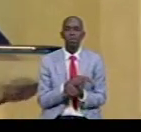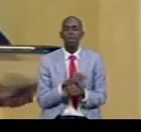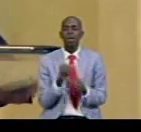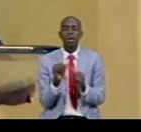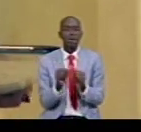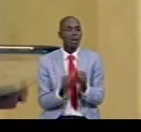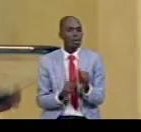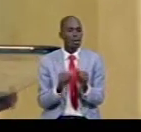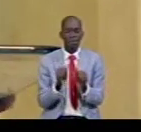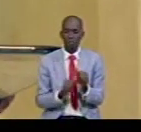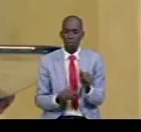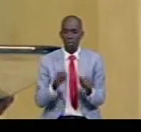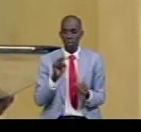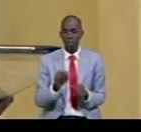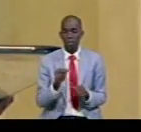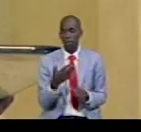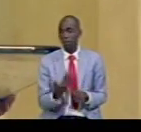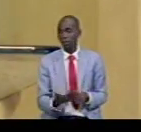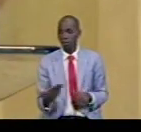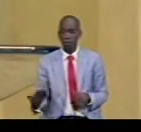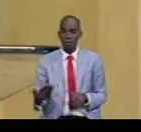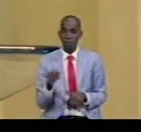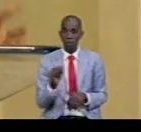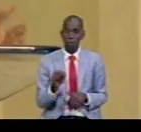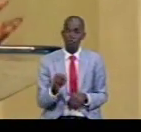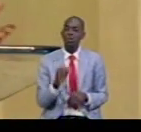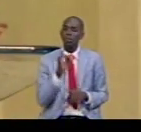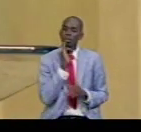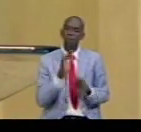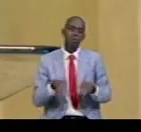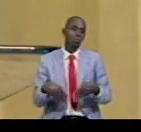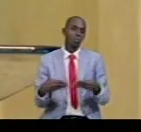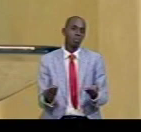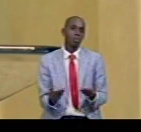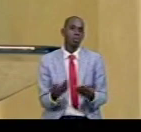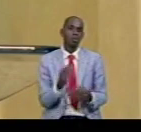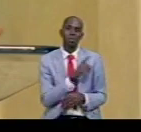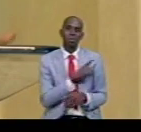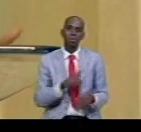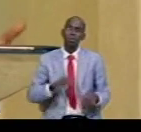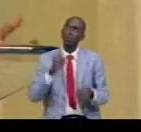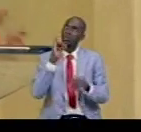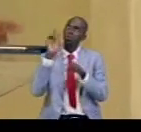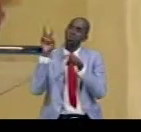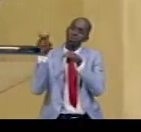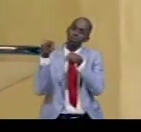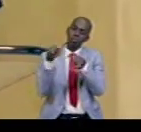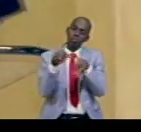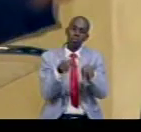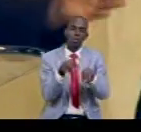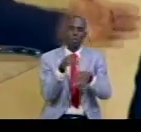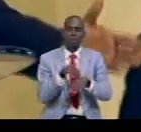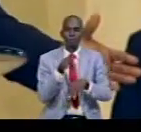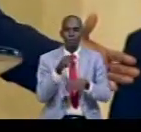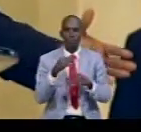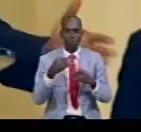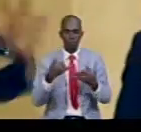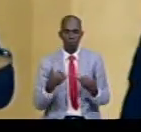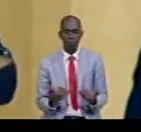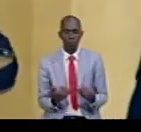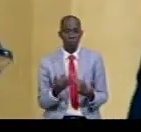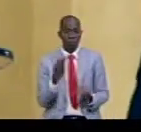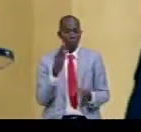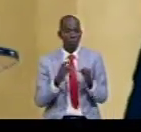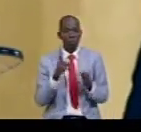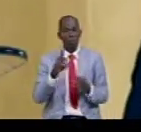sisters. Commit yourself now into the hands of God. The Lord is looking at you. He's looking at you from heaven right now. Whether you are keeping quiet